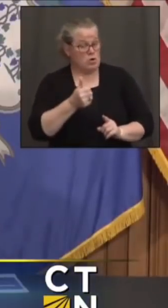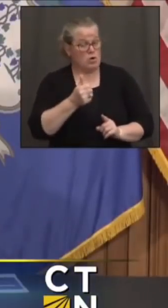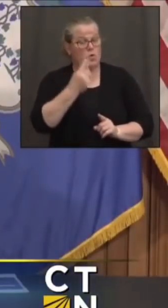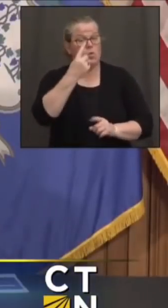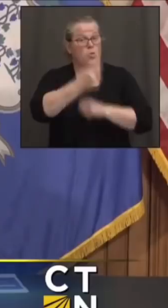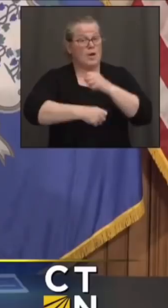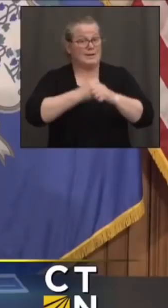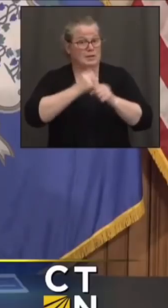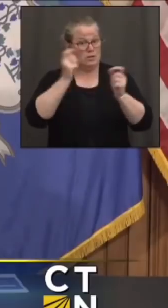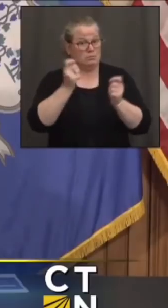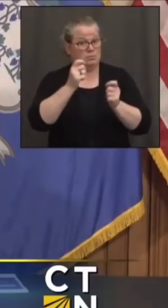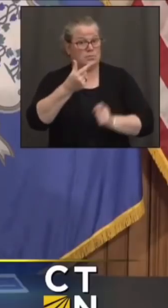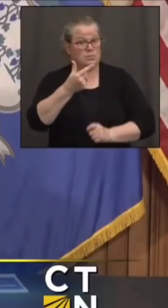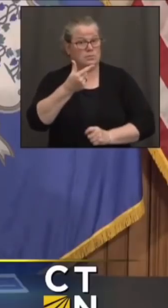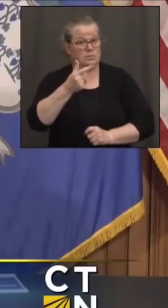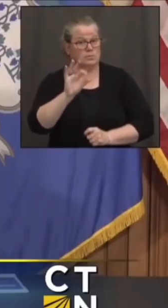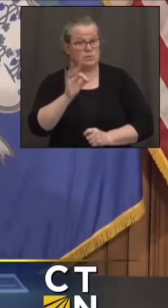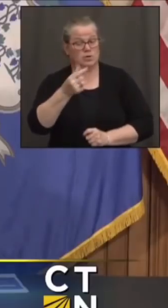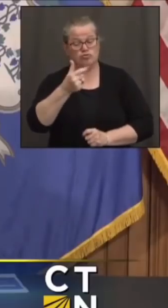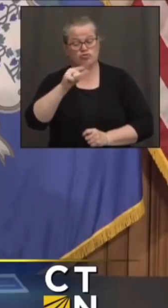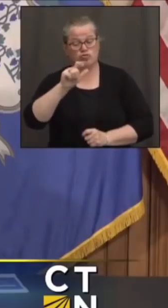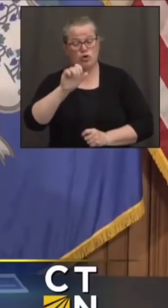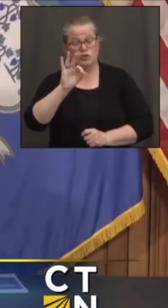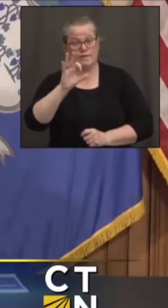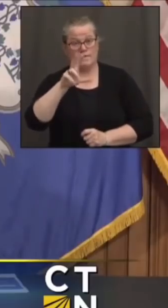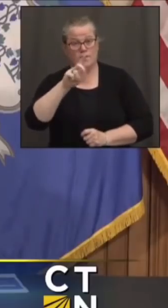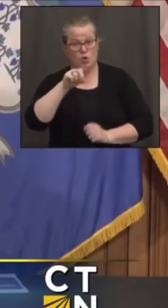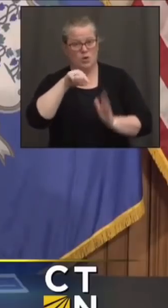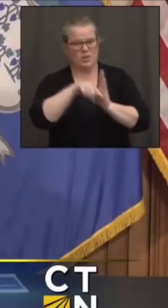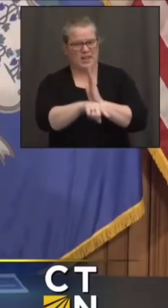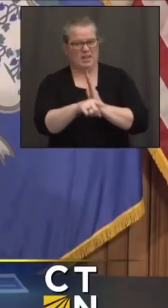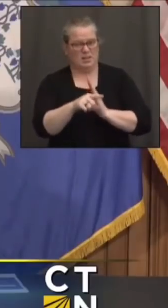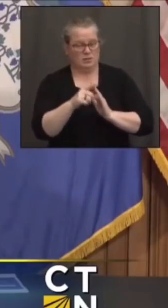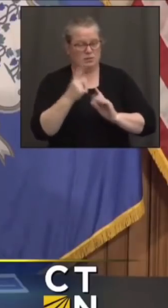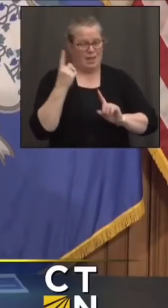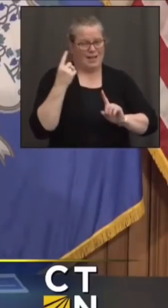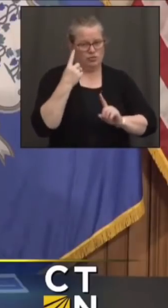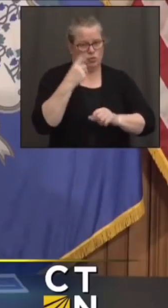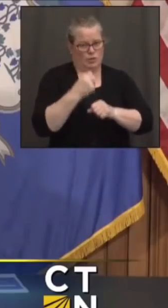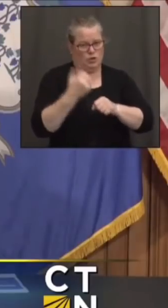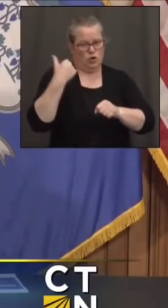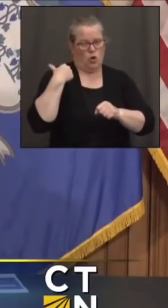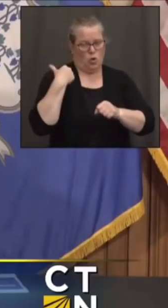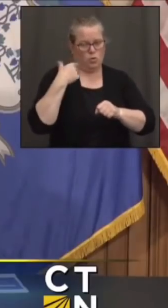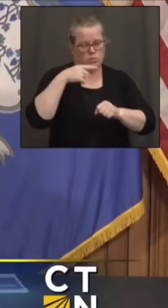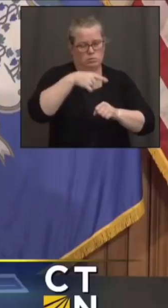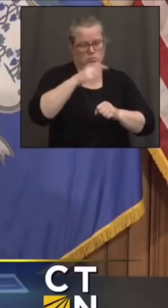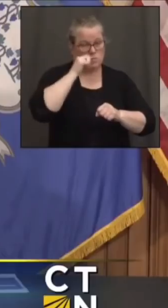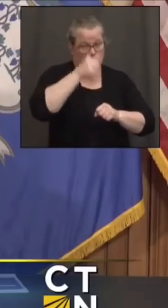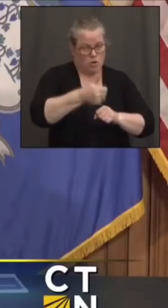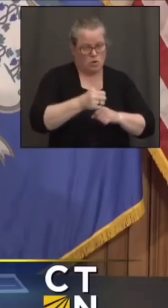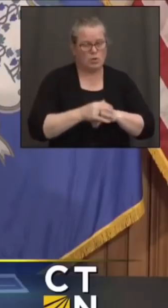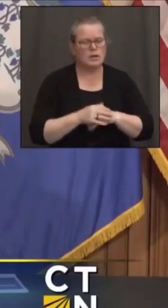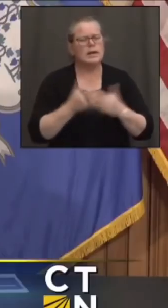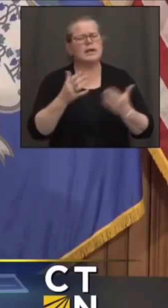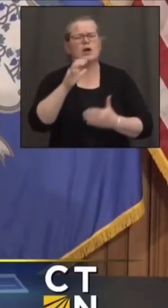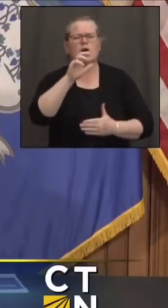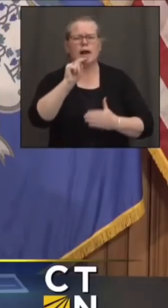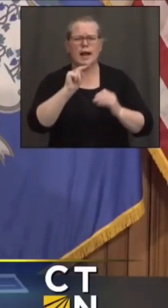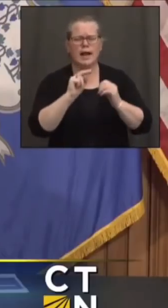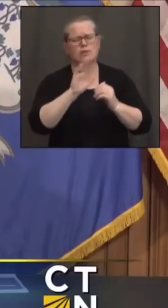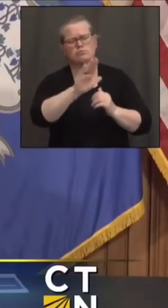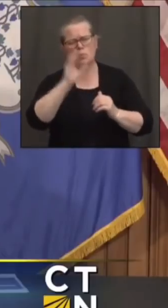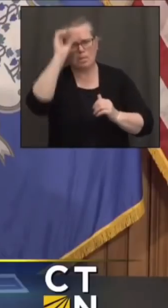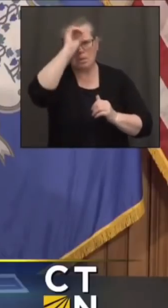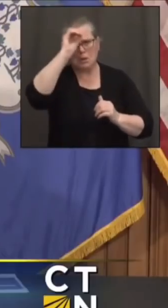killed. How do you think we've done in Connecticut over the last year? I know we have our police accountability law that went into effect, but